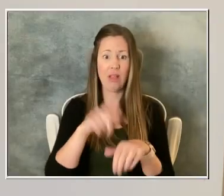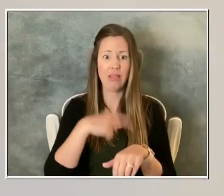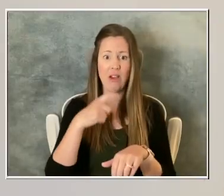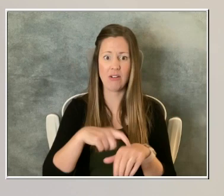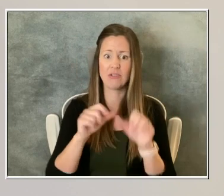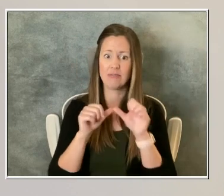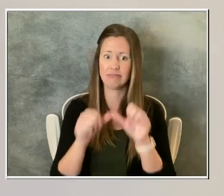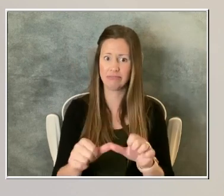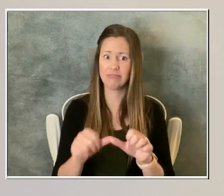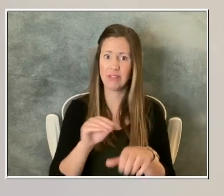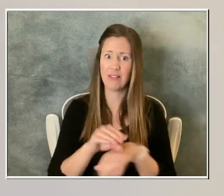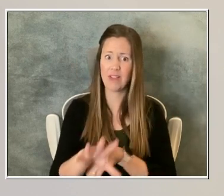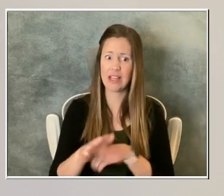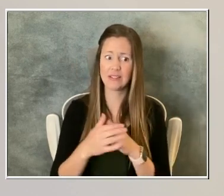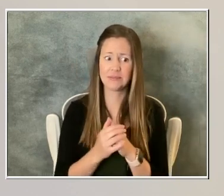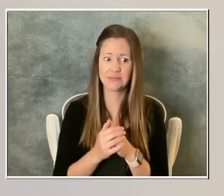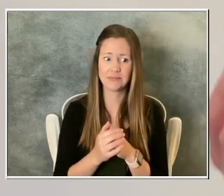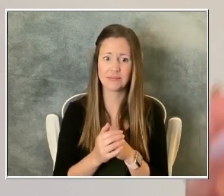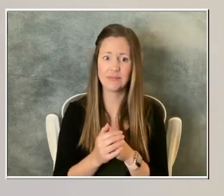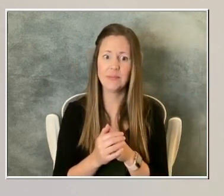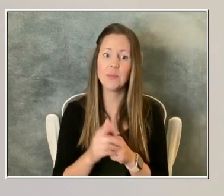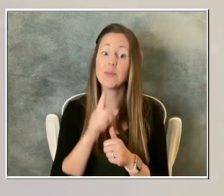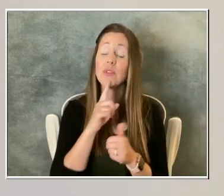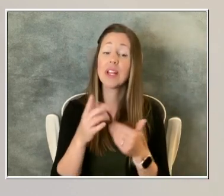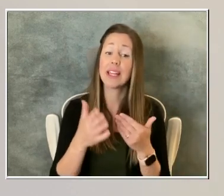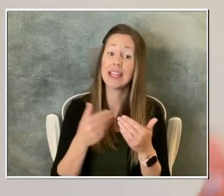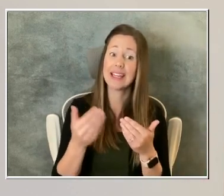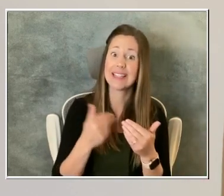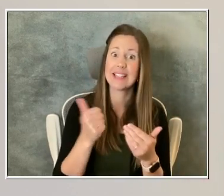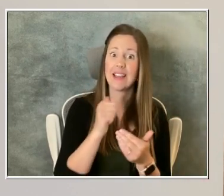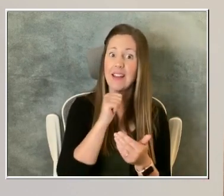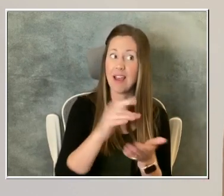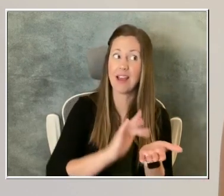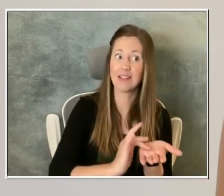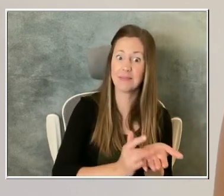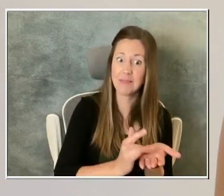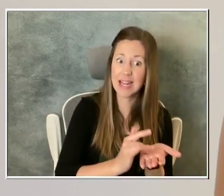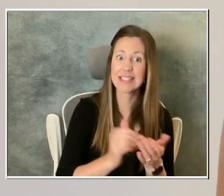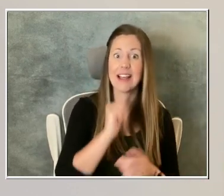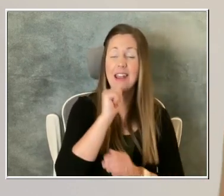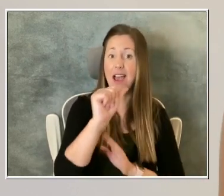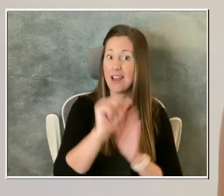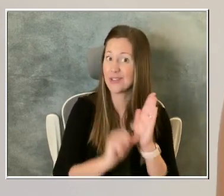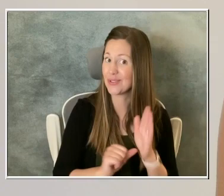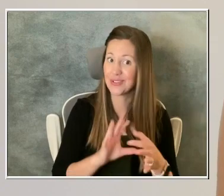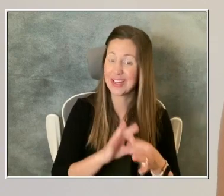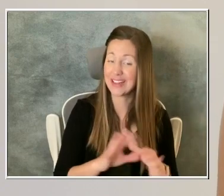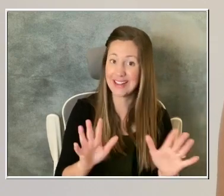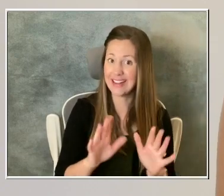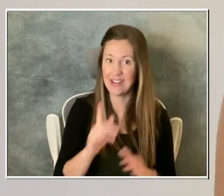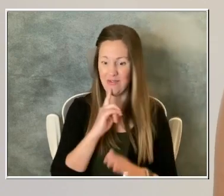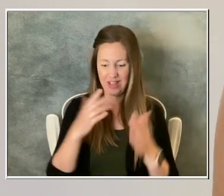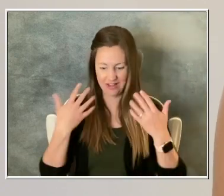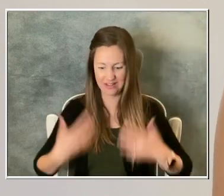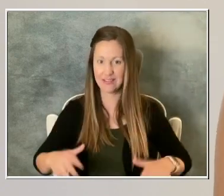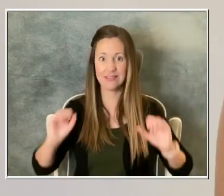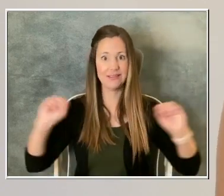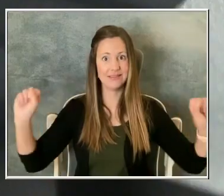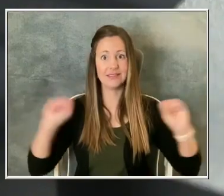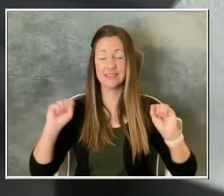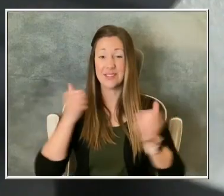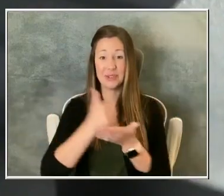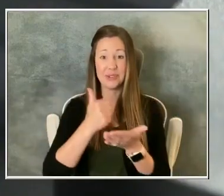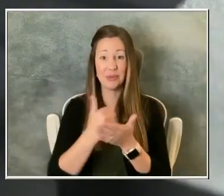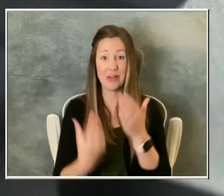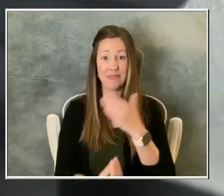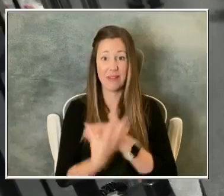easy, non-pharmacological way, non-surgical way to help treat some of our ailments that affect our cardiovascular patients.